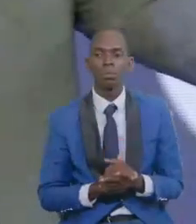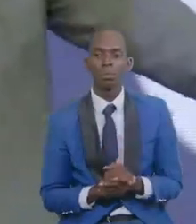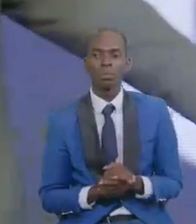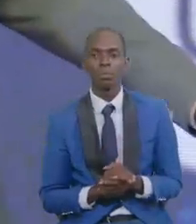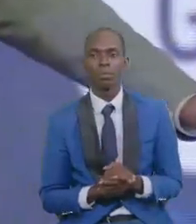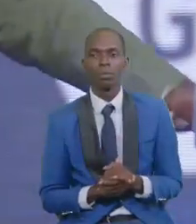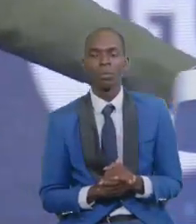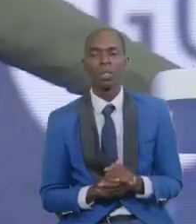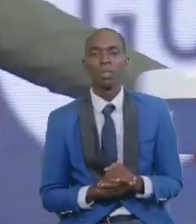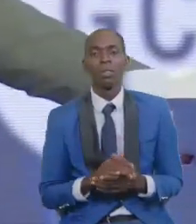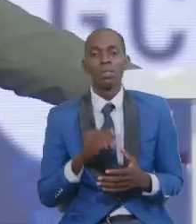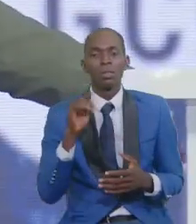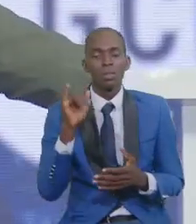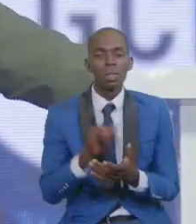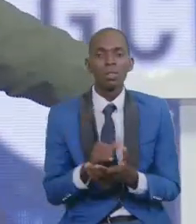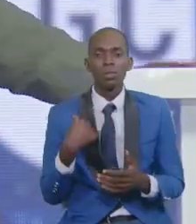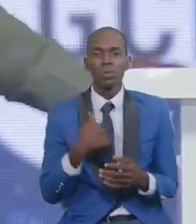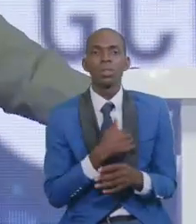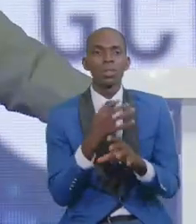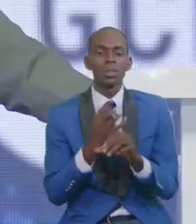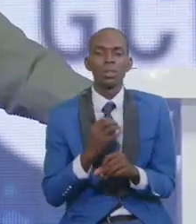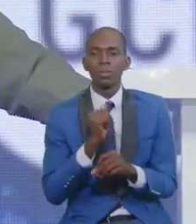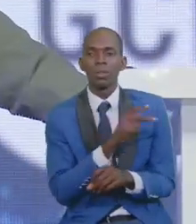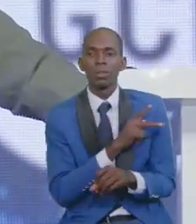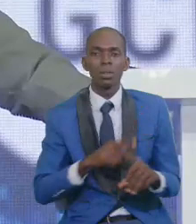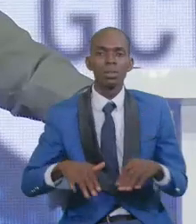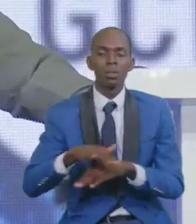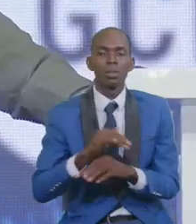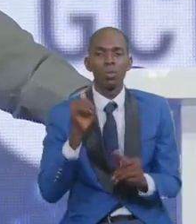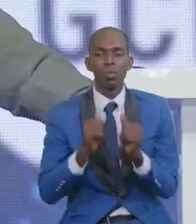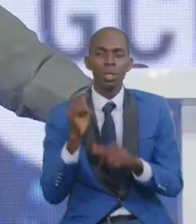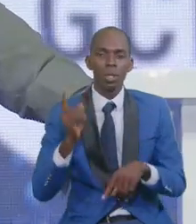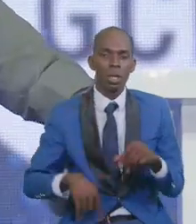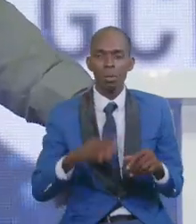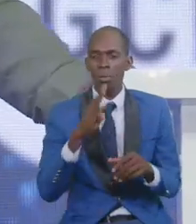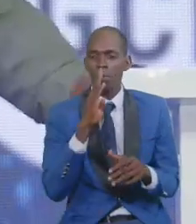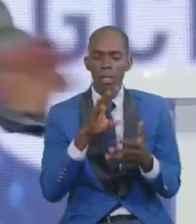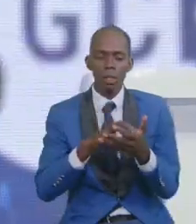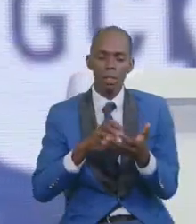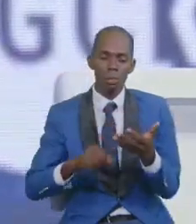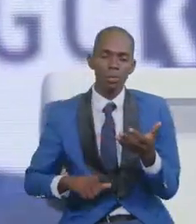Wherefore, we receiving a kingdom which cannot be moved.